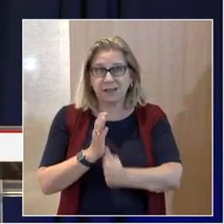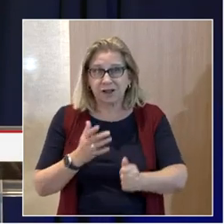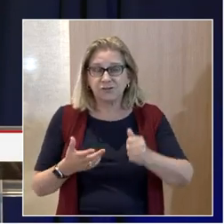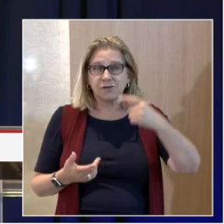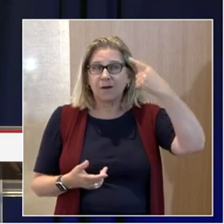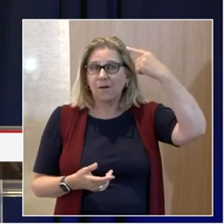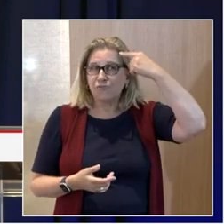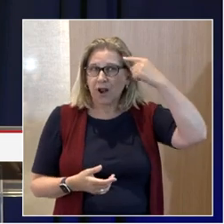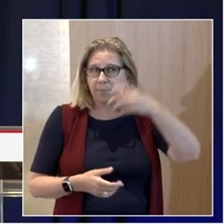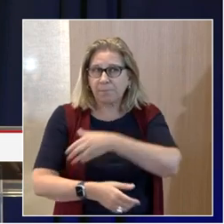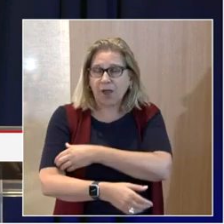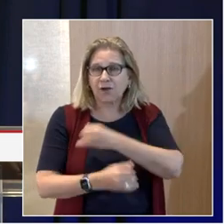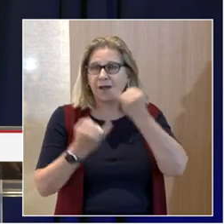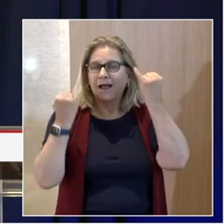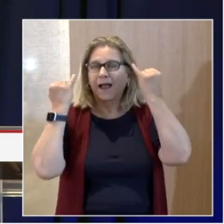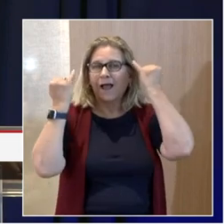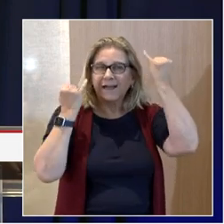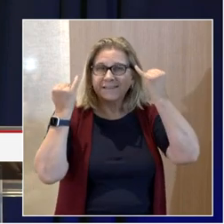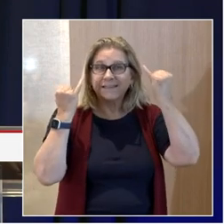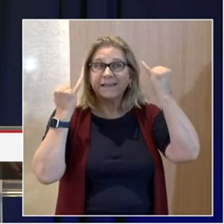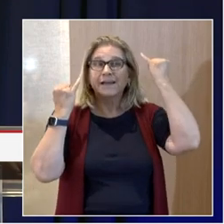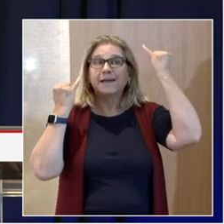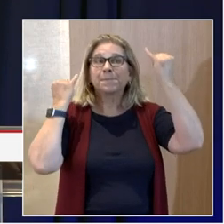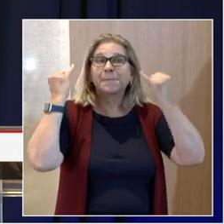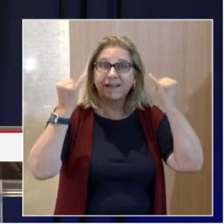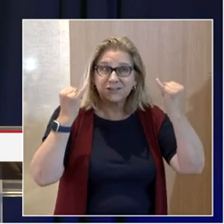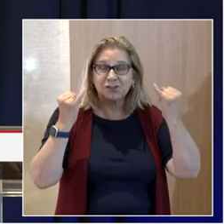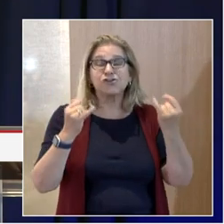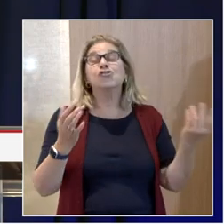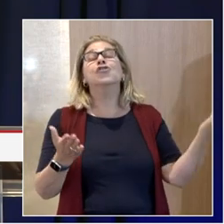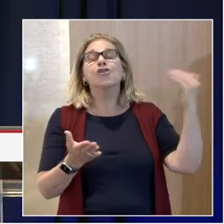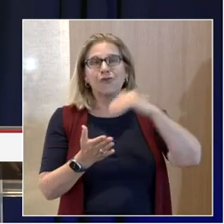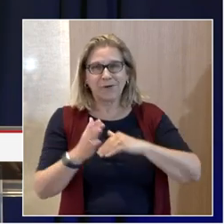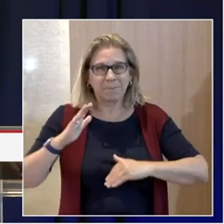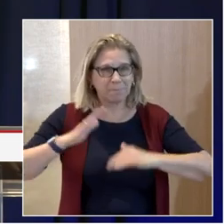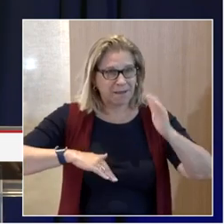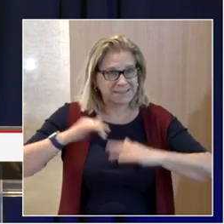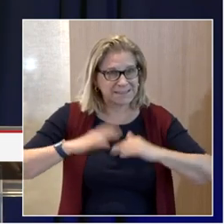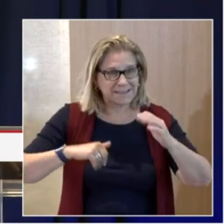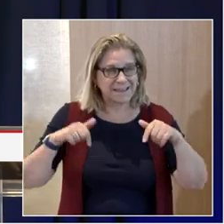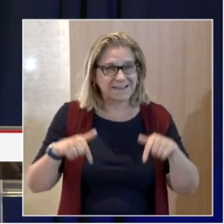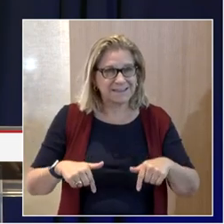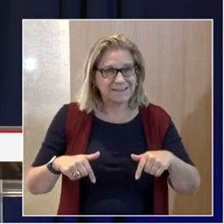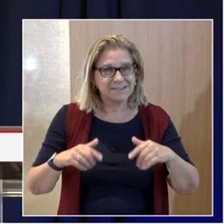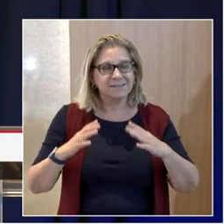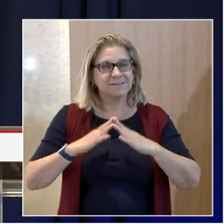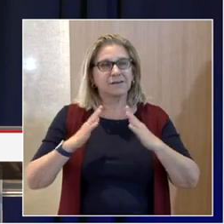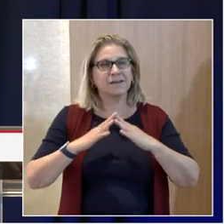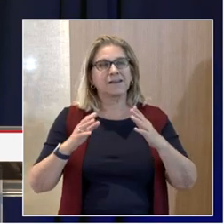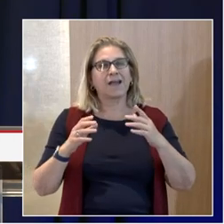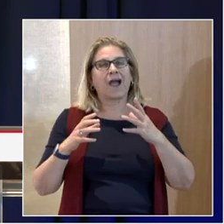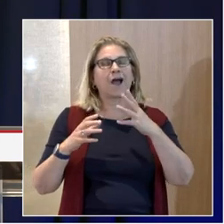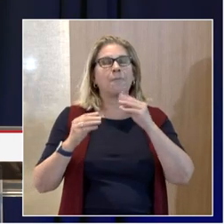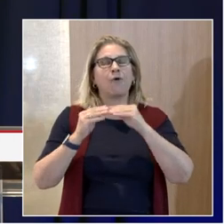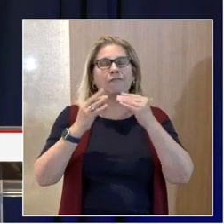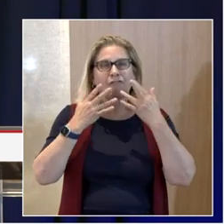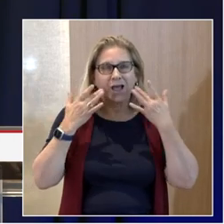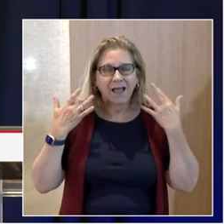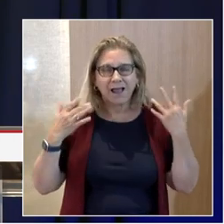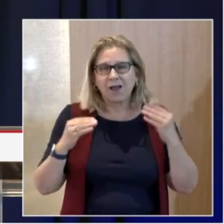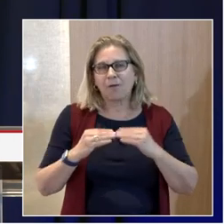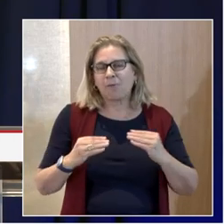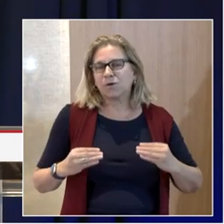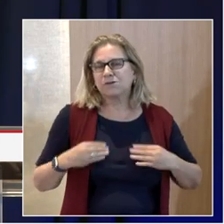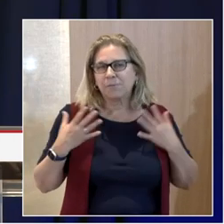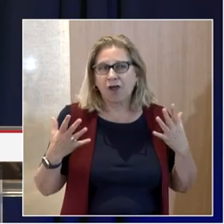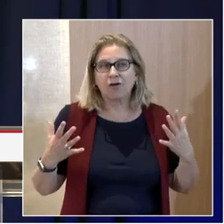rebuilding a downtown that's truly vibrant, resilient, inclusive, and safe. And I'm glad, just lastly, that there